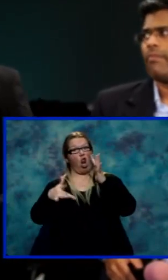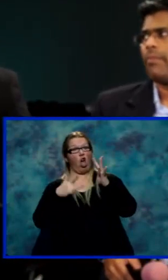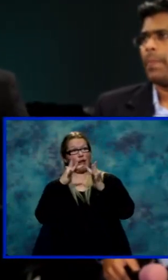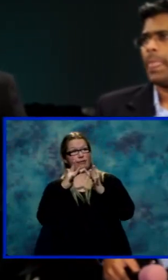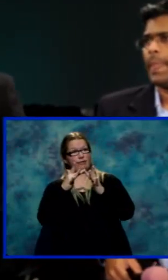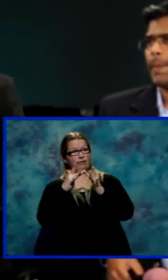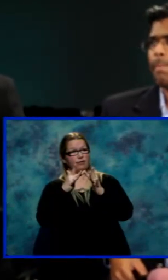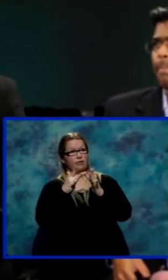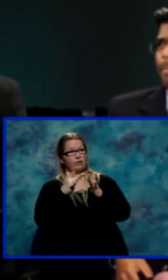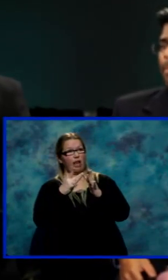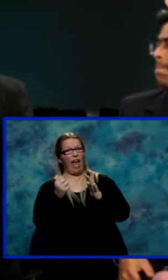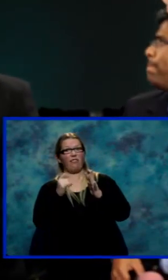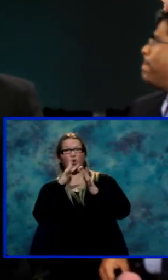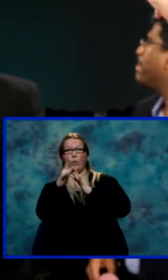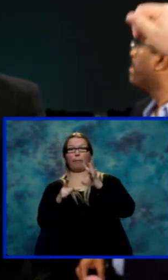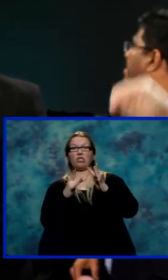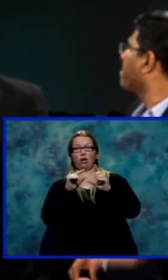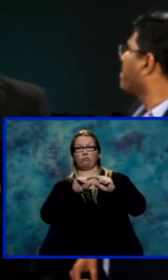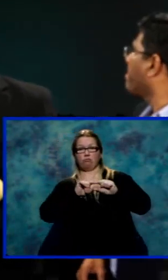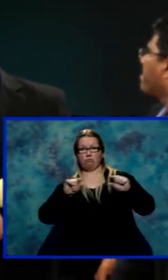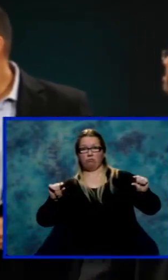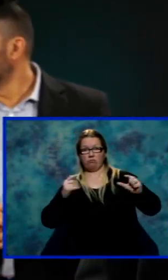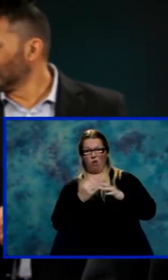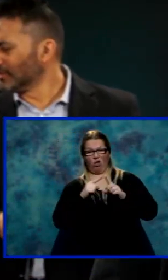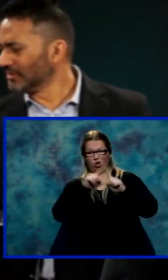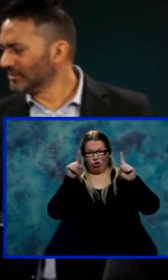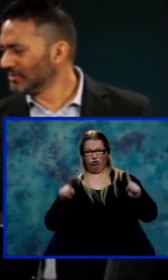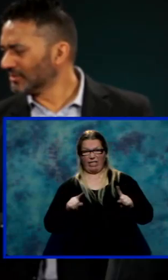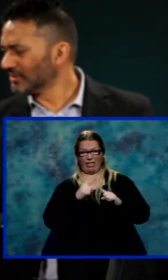video, the address? You just got to go to